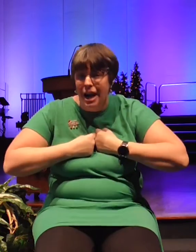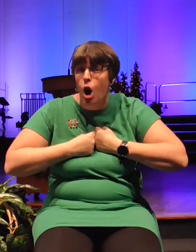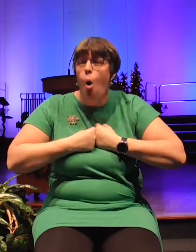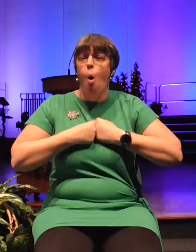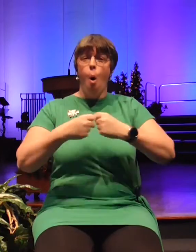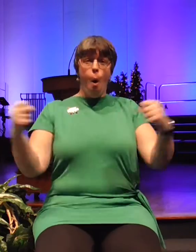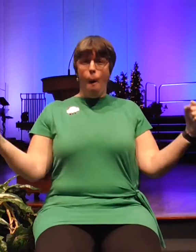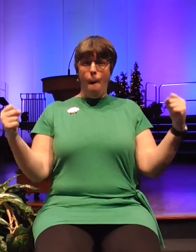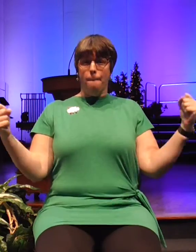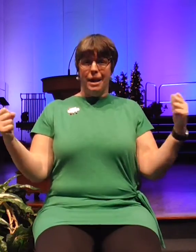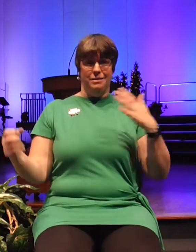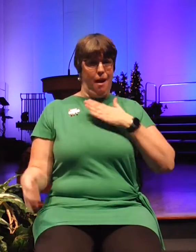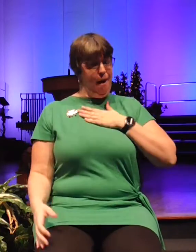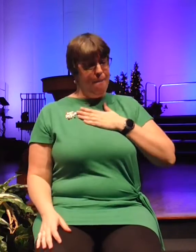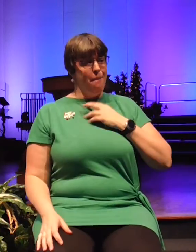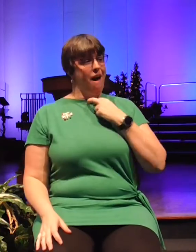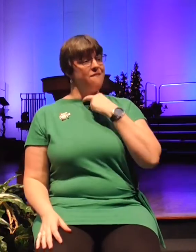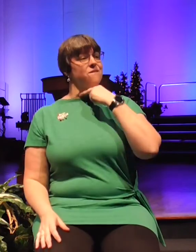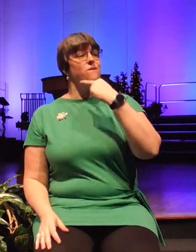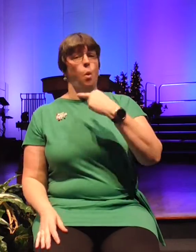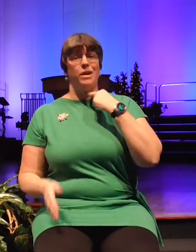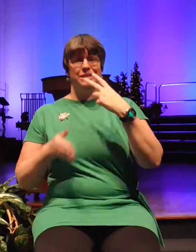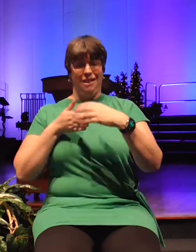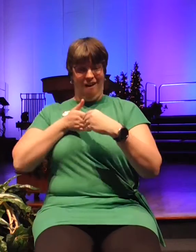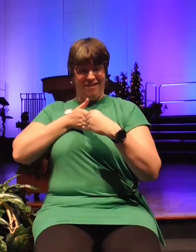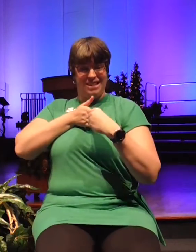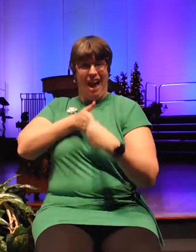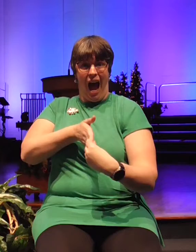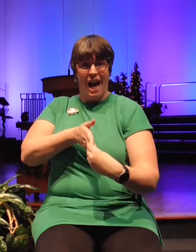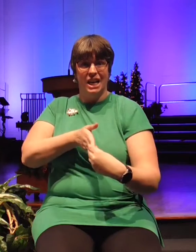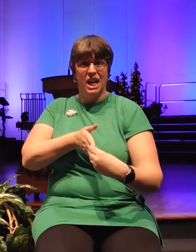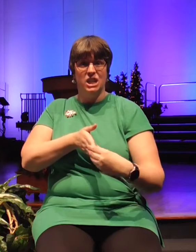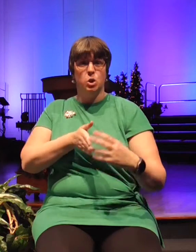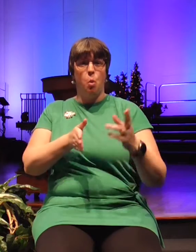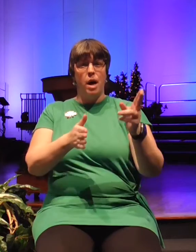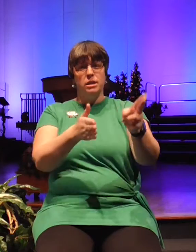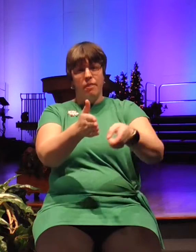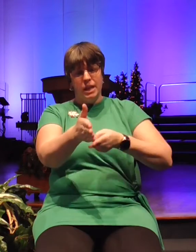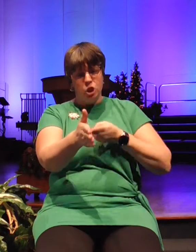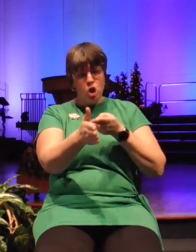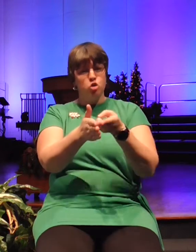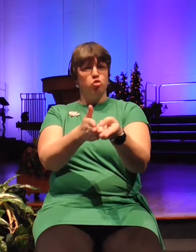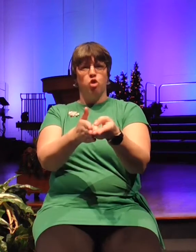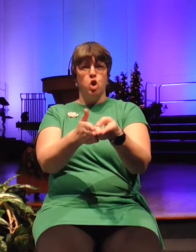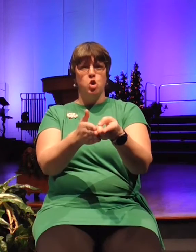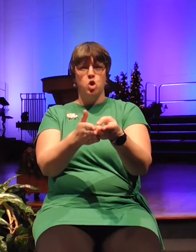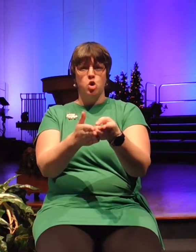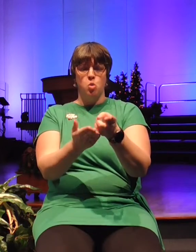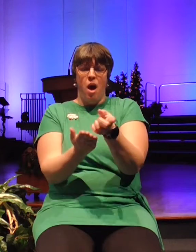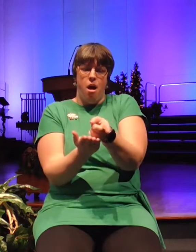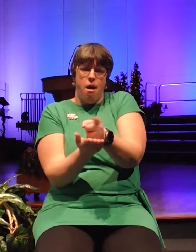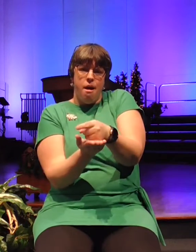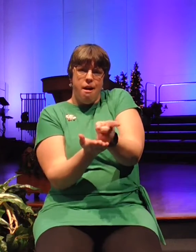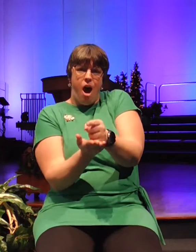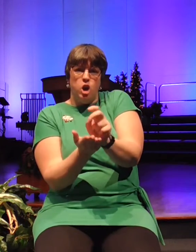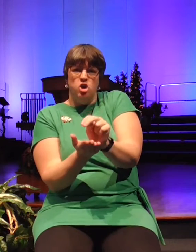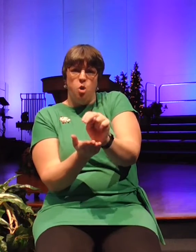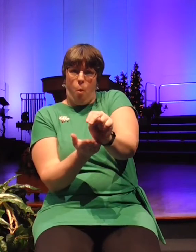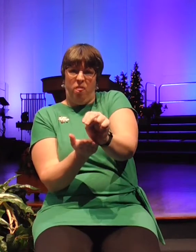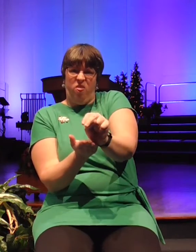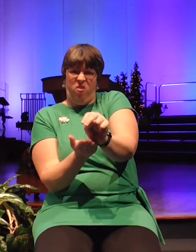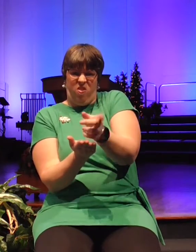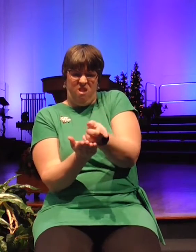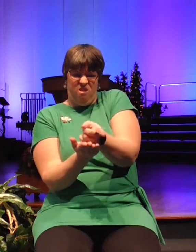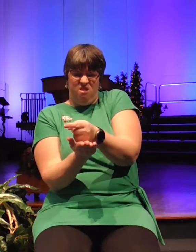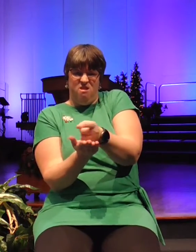me. And my voice of guidance was like this true north. And it was